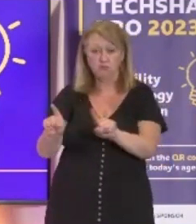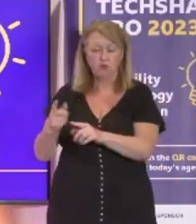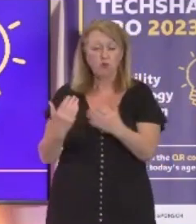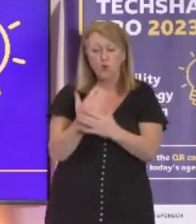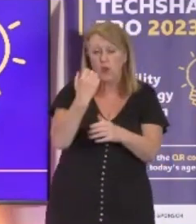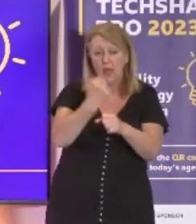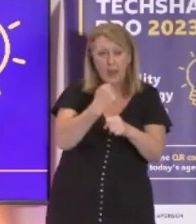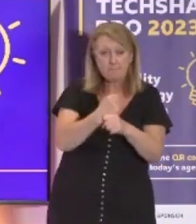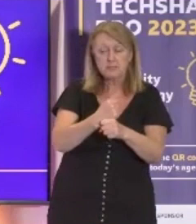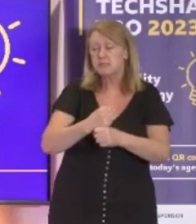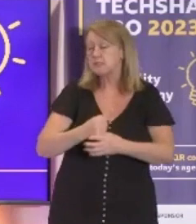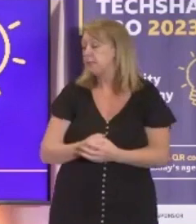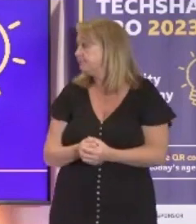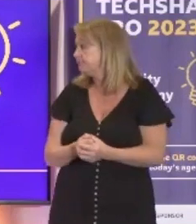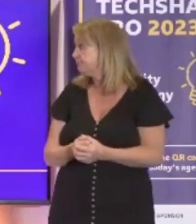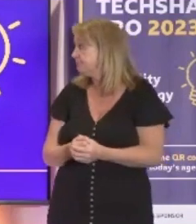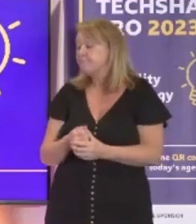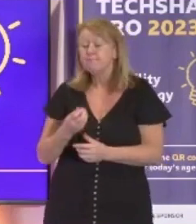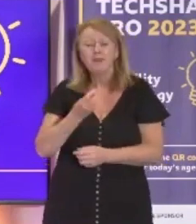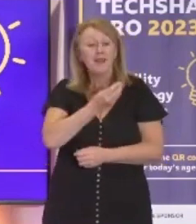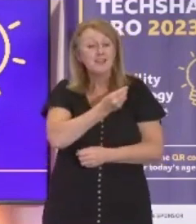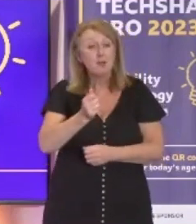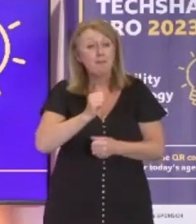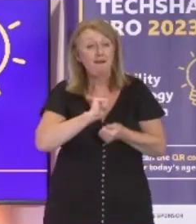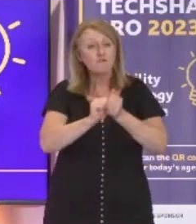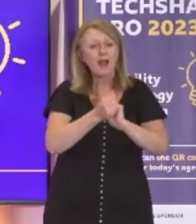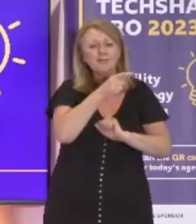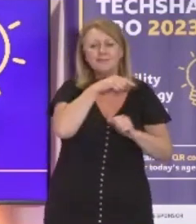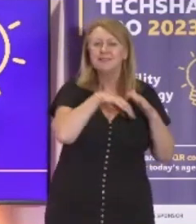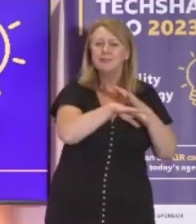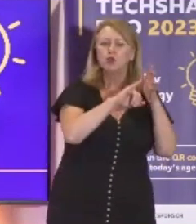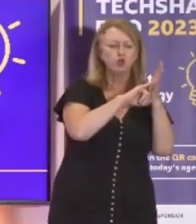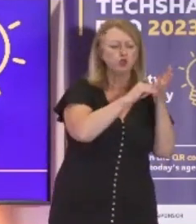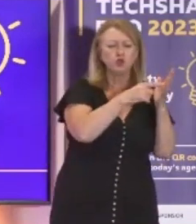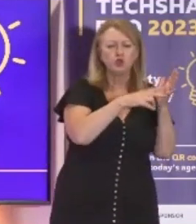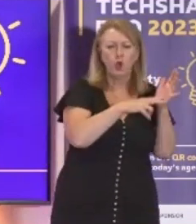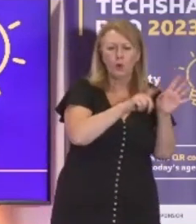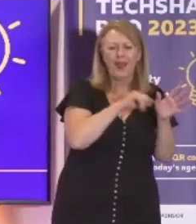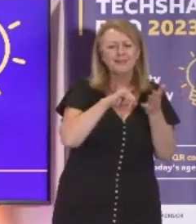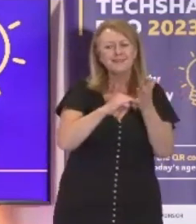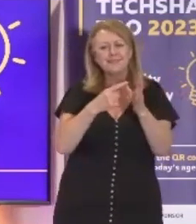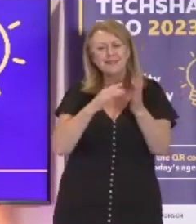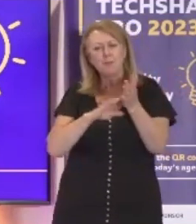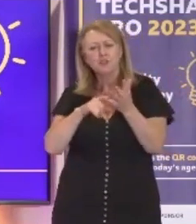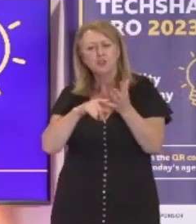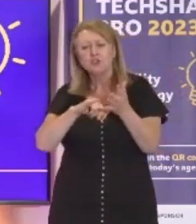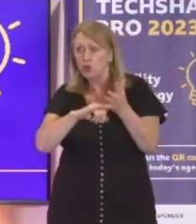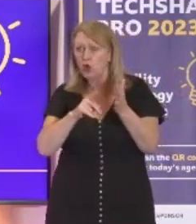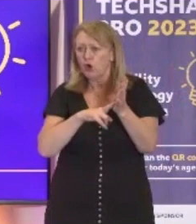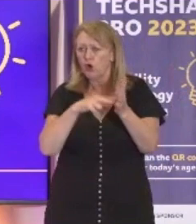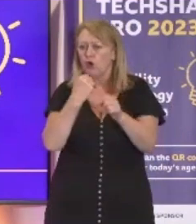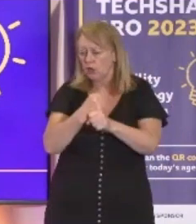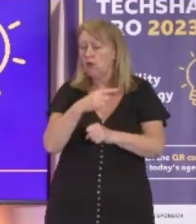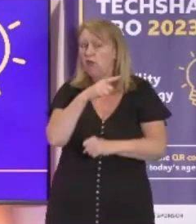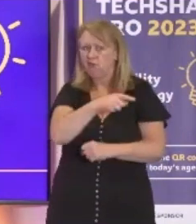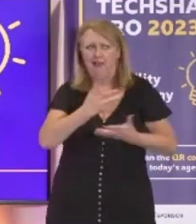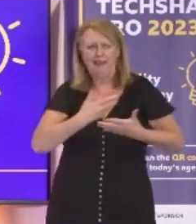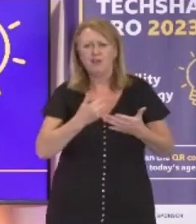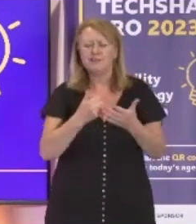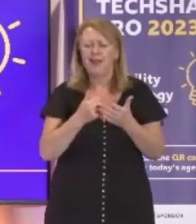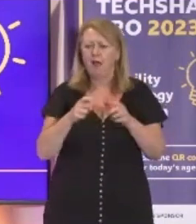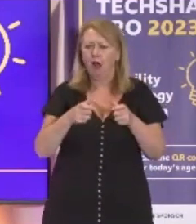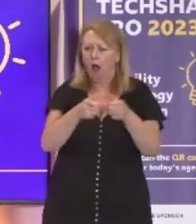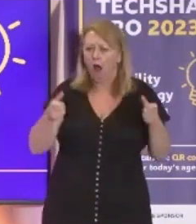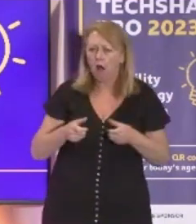games. Some of our friends at Sony and Samsung, they've been giving us hardware to include so we could actually